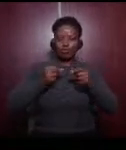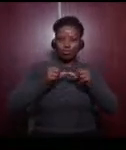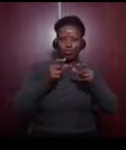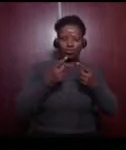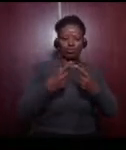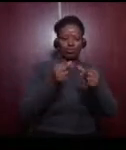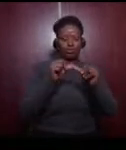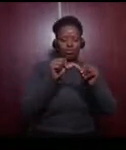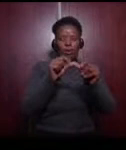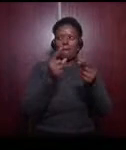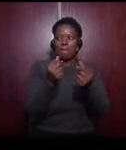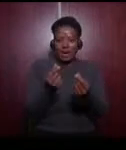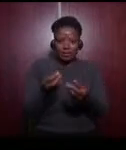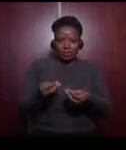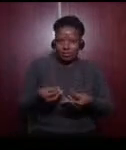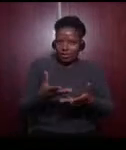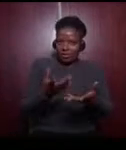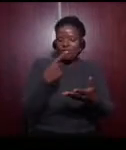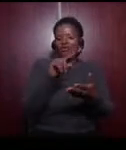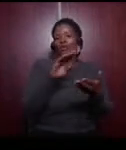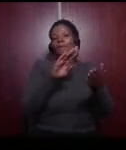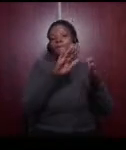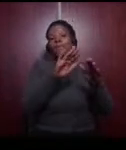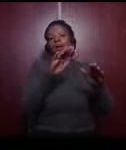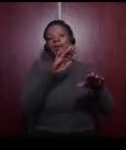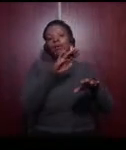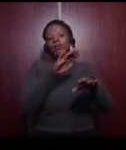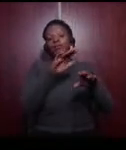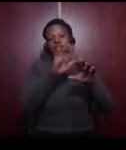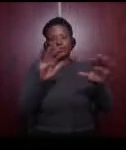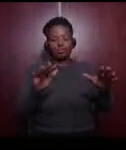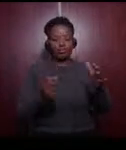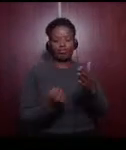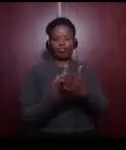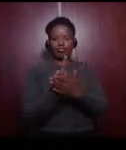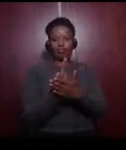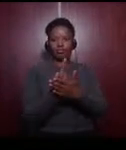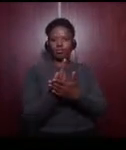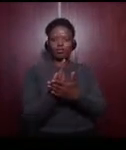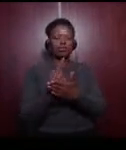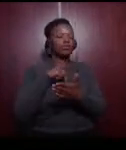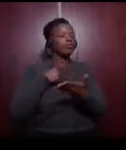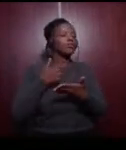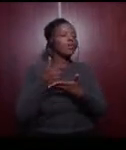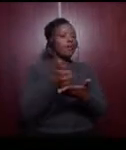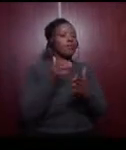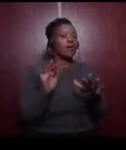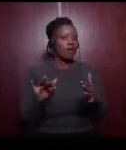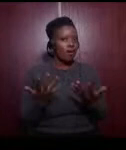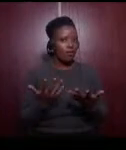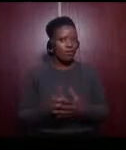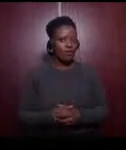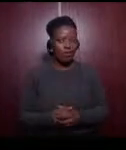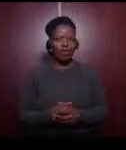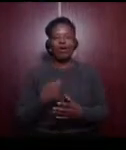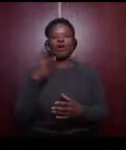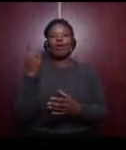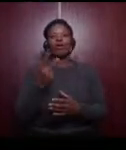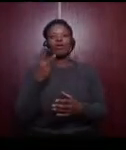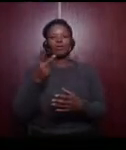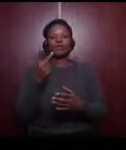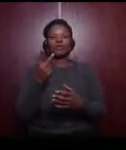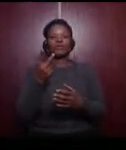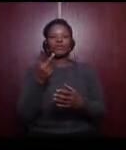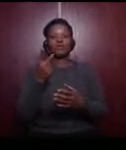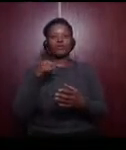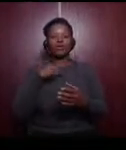on time to such victims. The other issue is the institutional arrangement as contained in